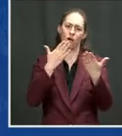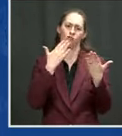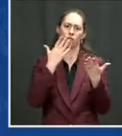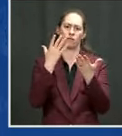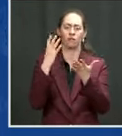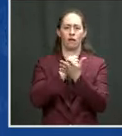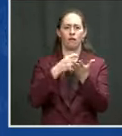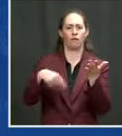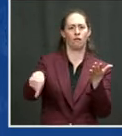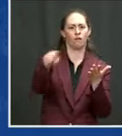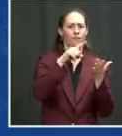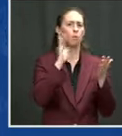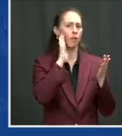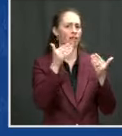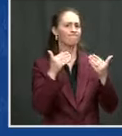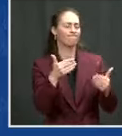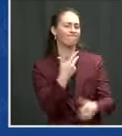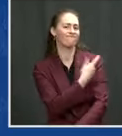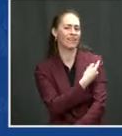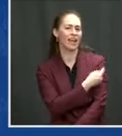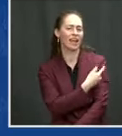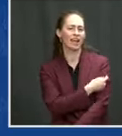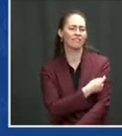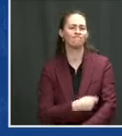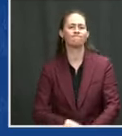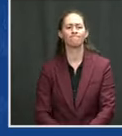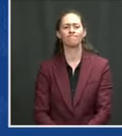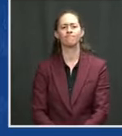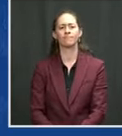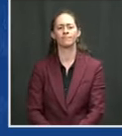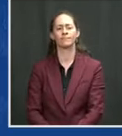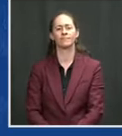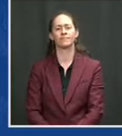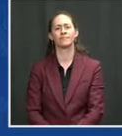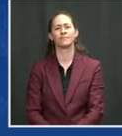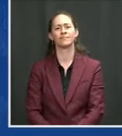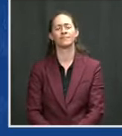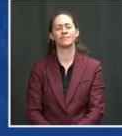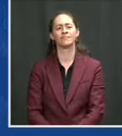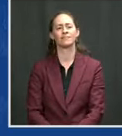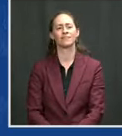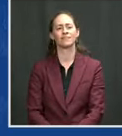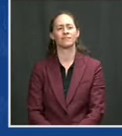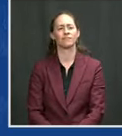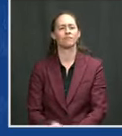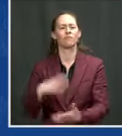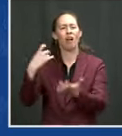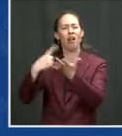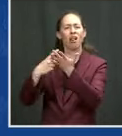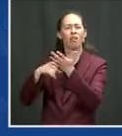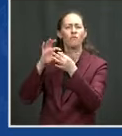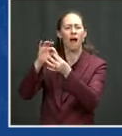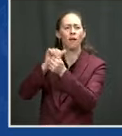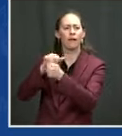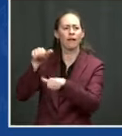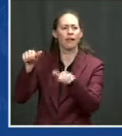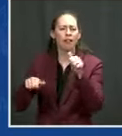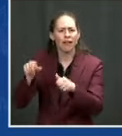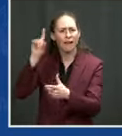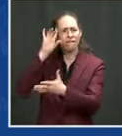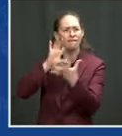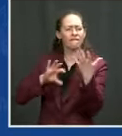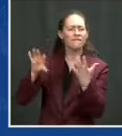When you talk about hesitancy, though, I want to mention that it's most important to to be very flexible and adaptable.